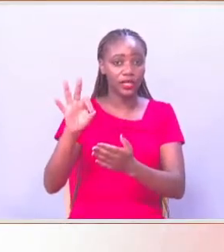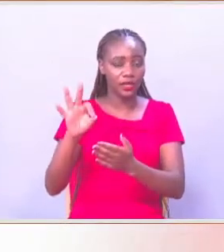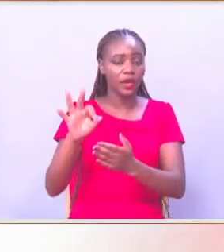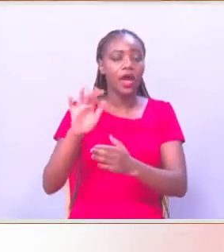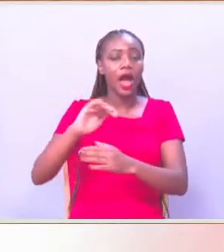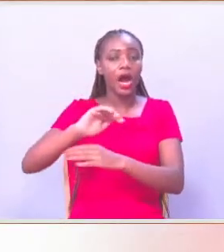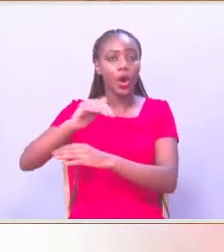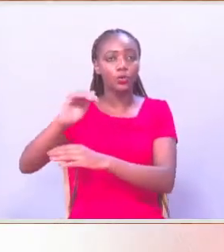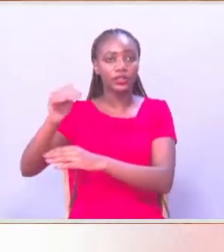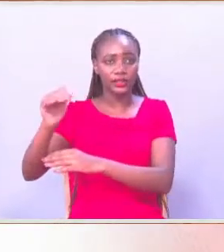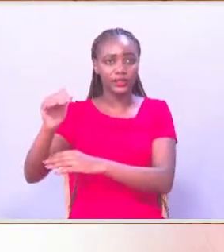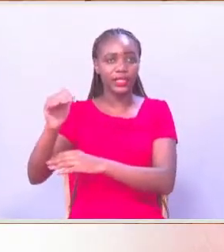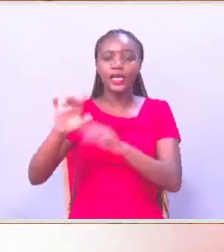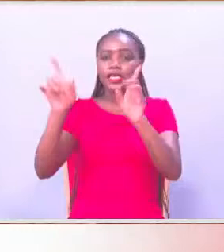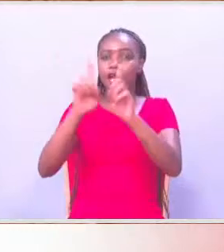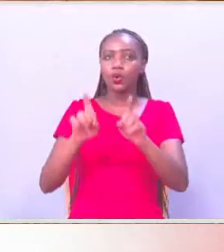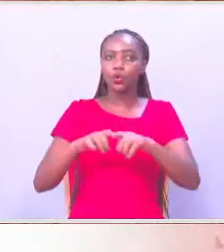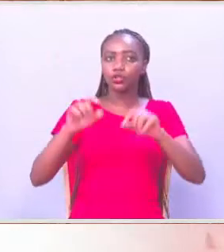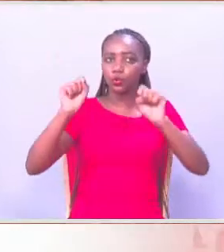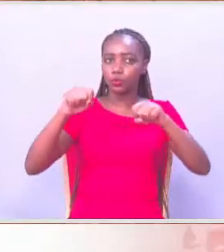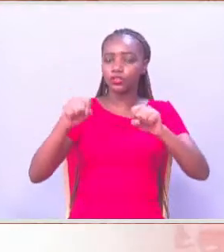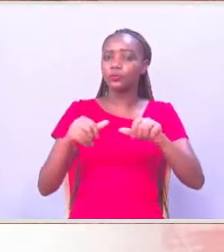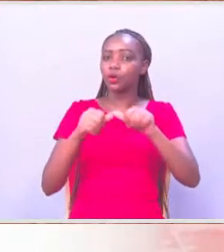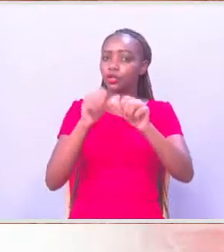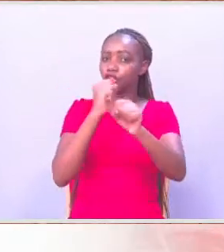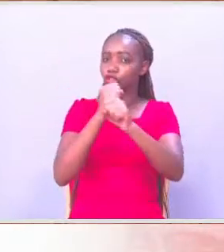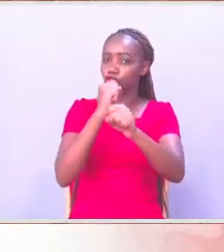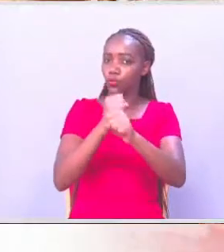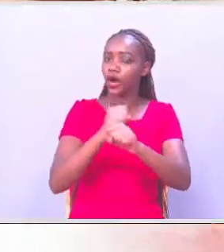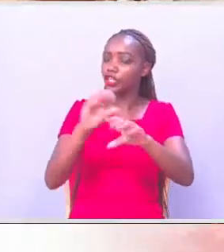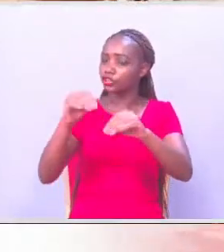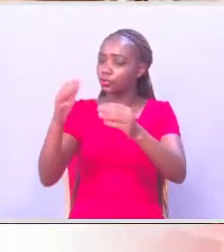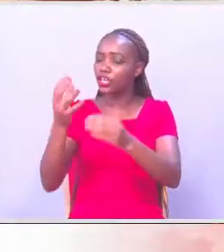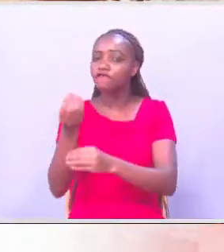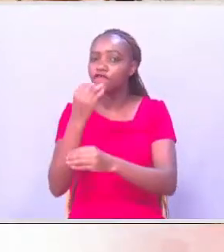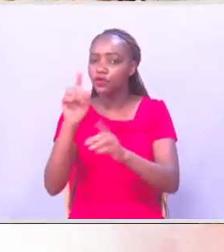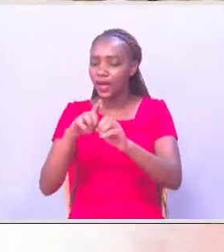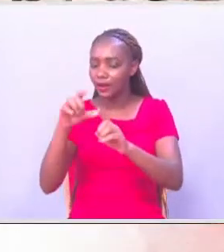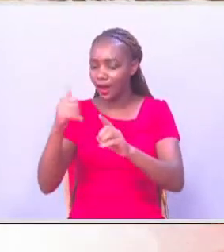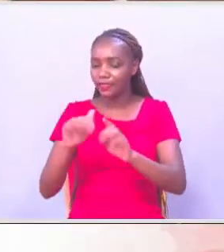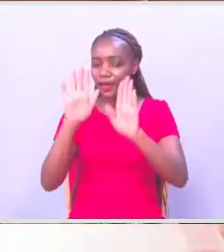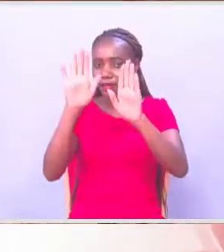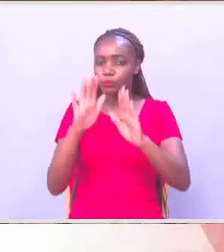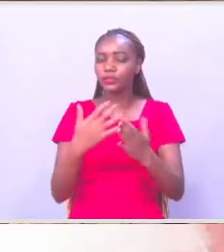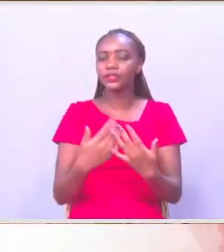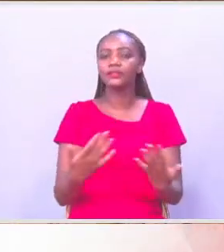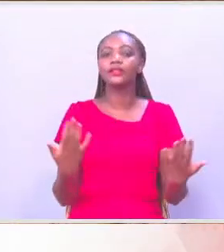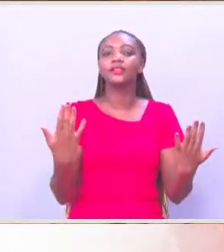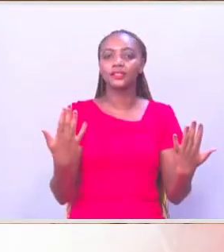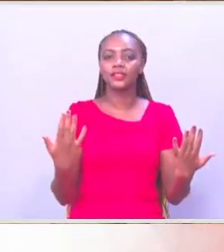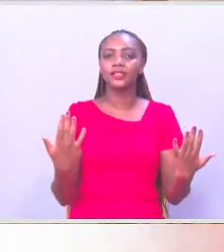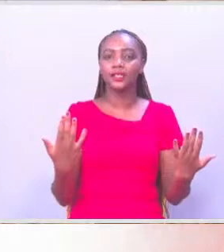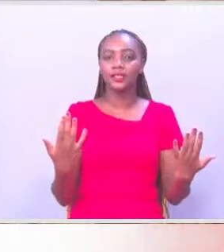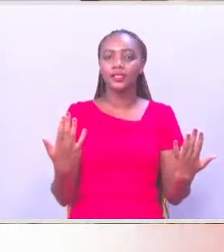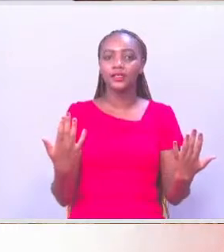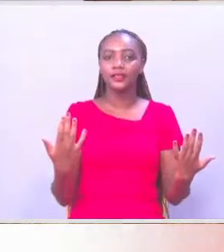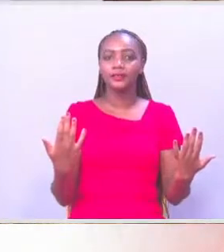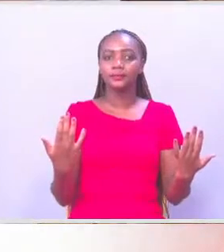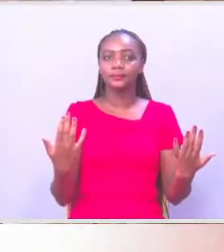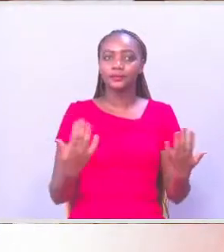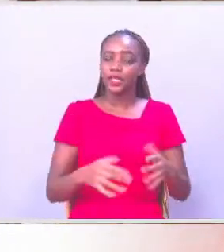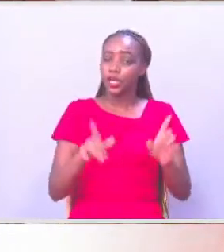affected counties and will remain proactive in providing food and other essentials.